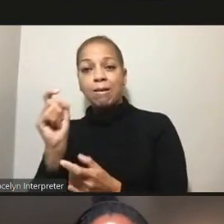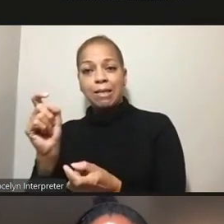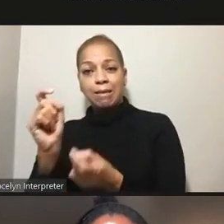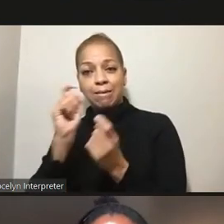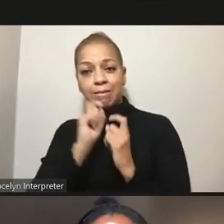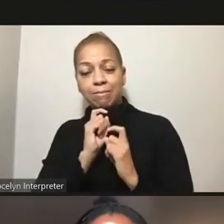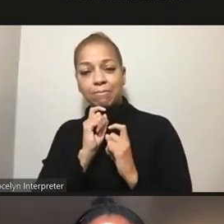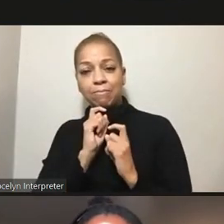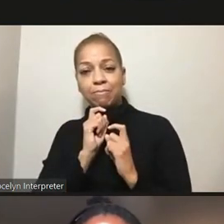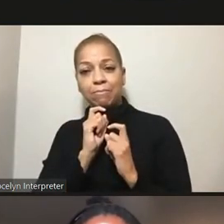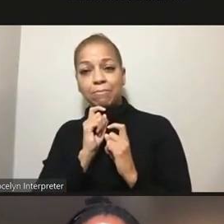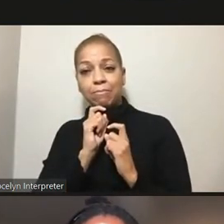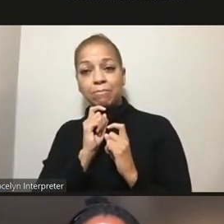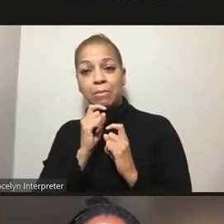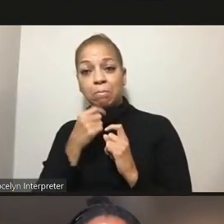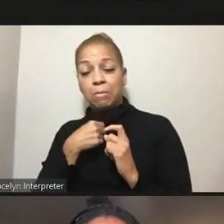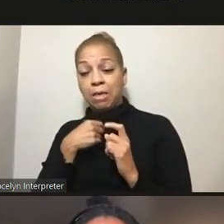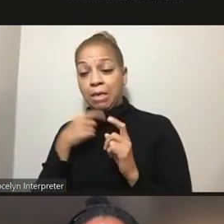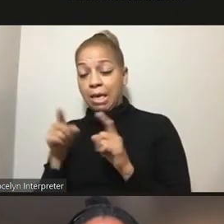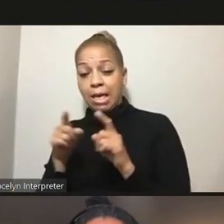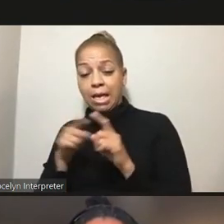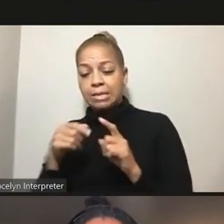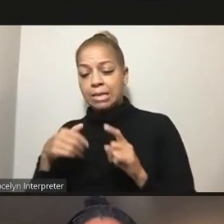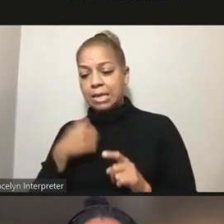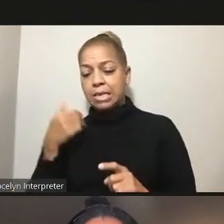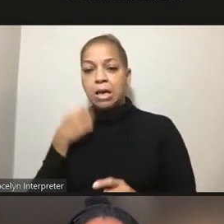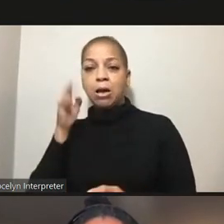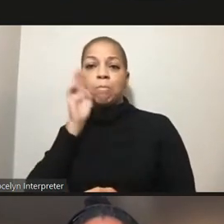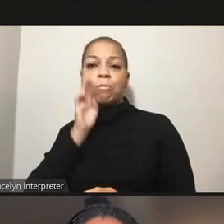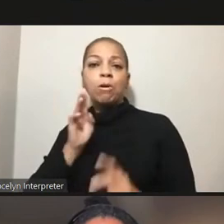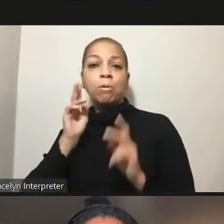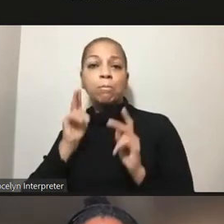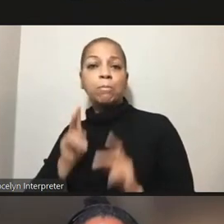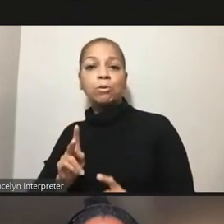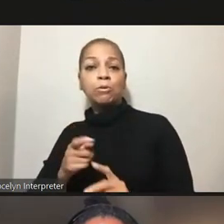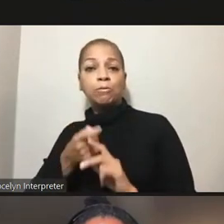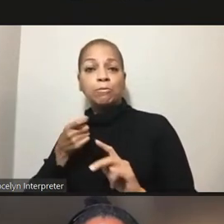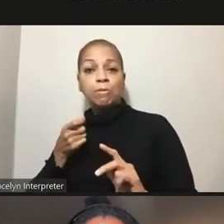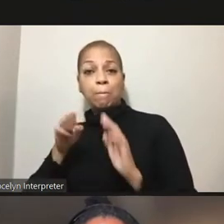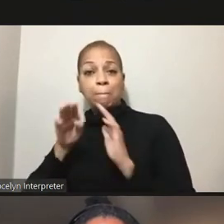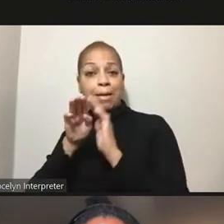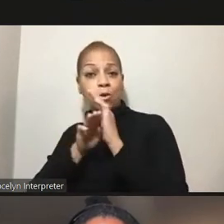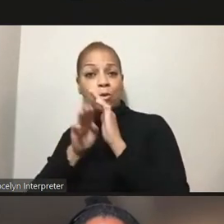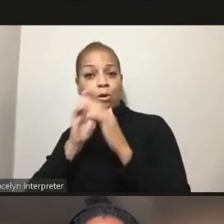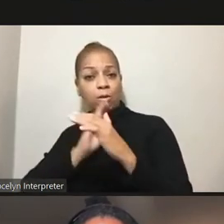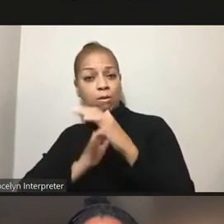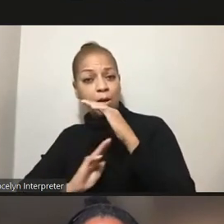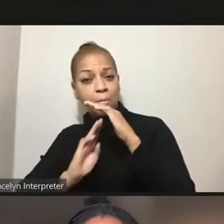as a young brown person from humble background who was never